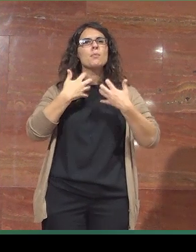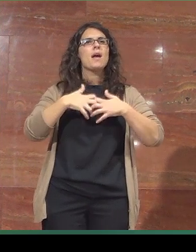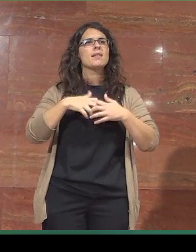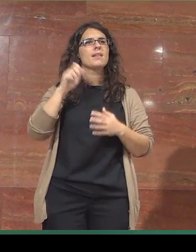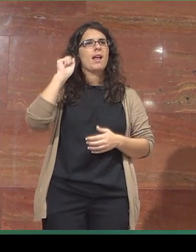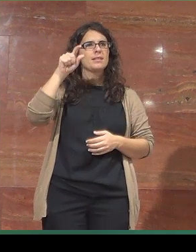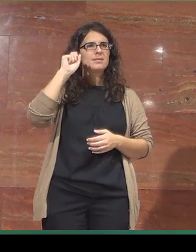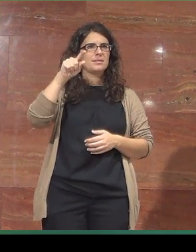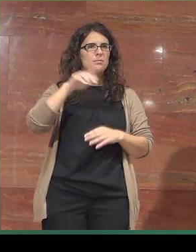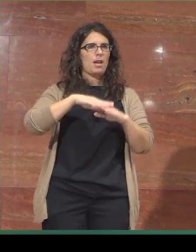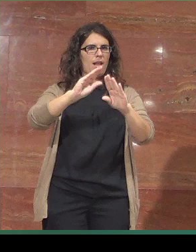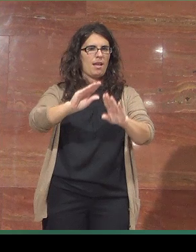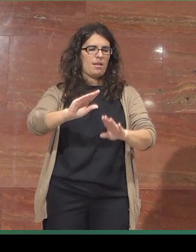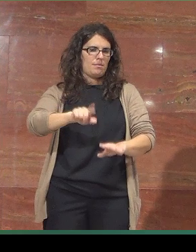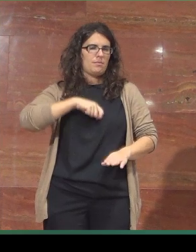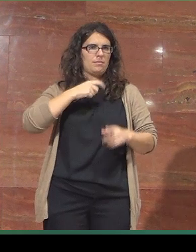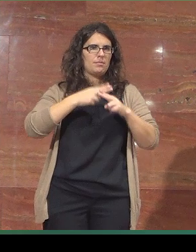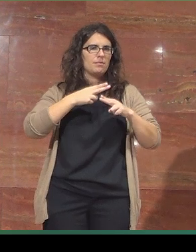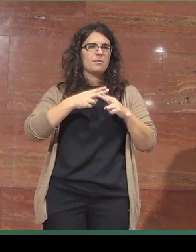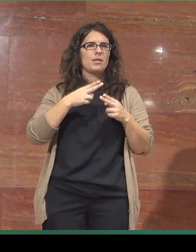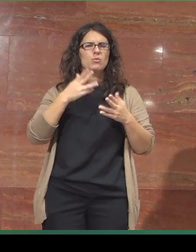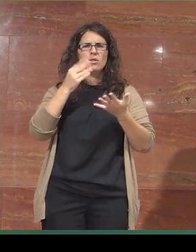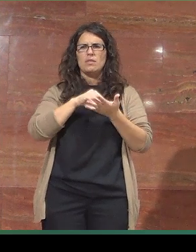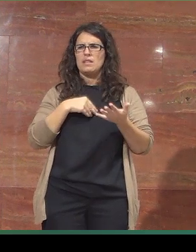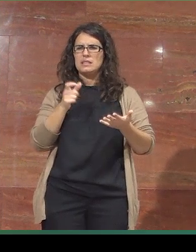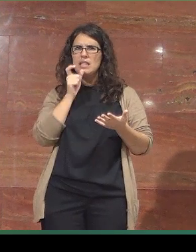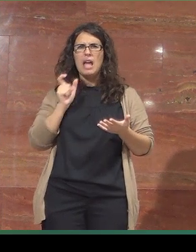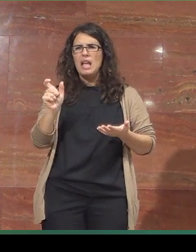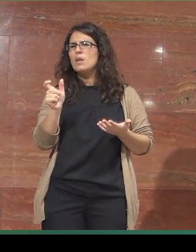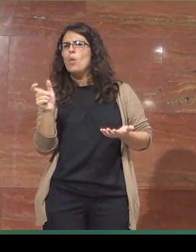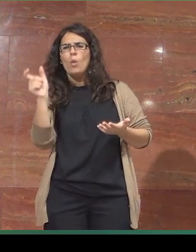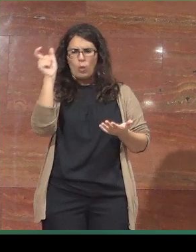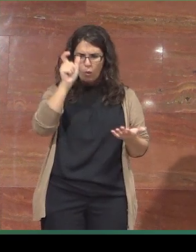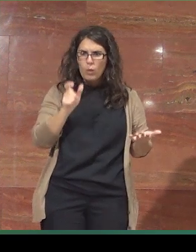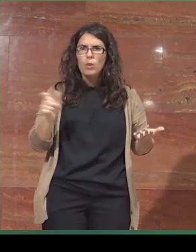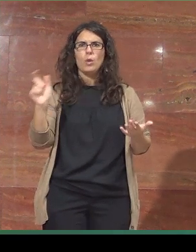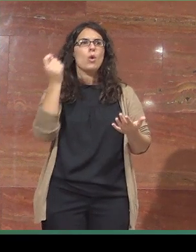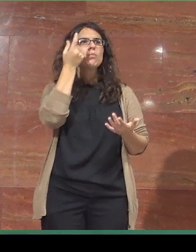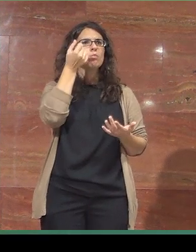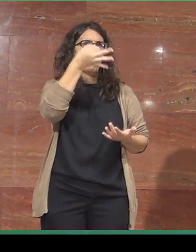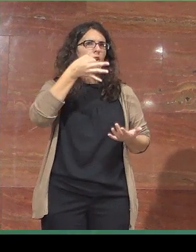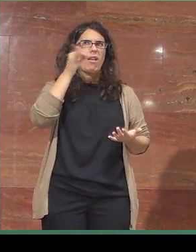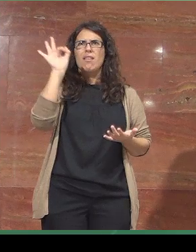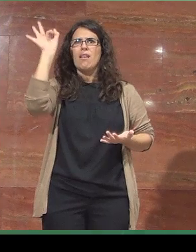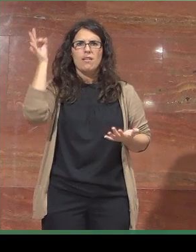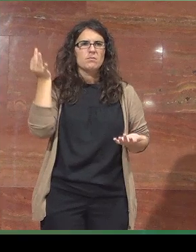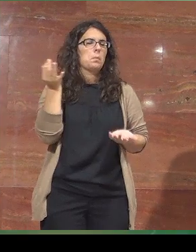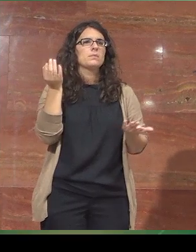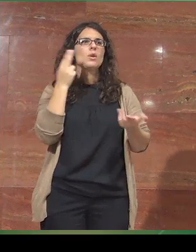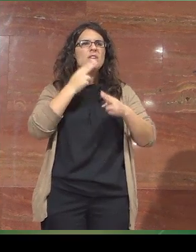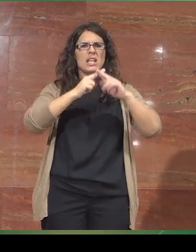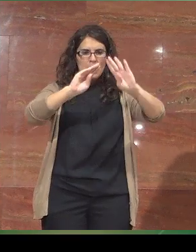does the ticket come out, what language is it going to speak. I think we all have struggled with those.